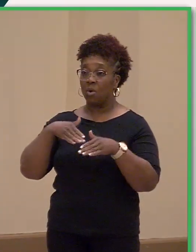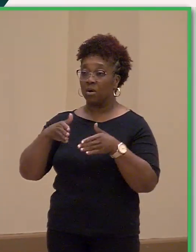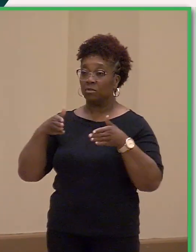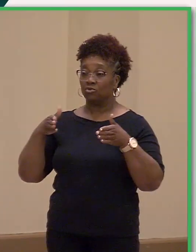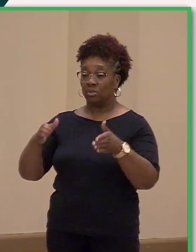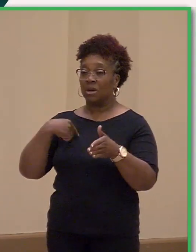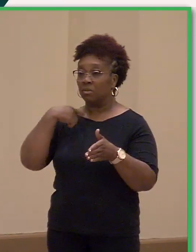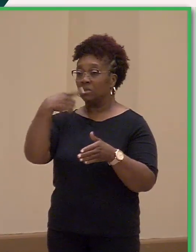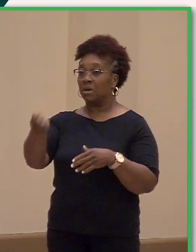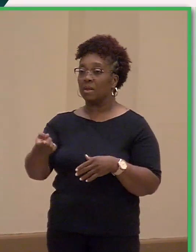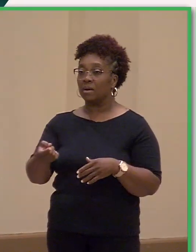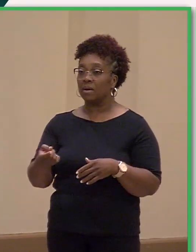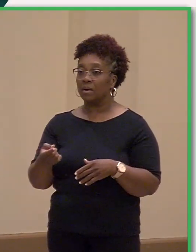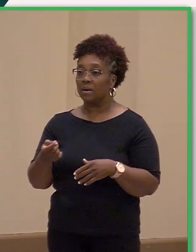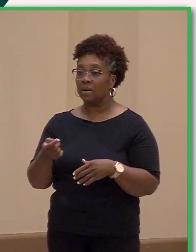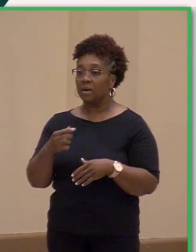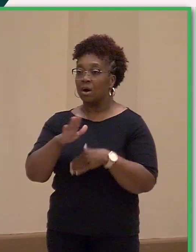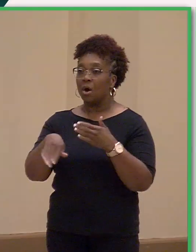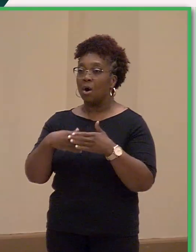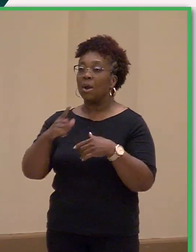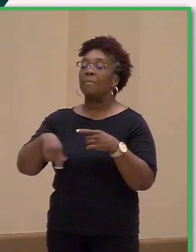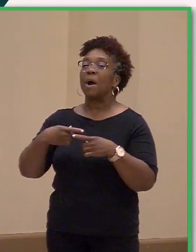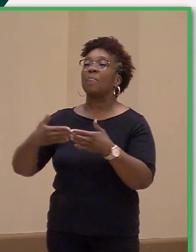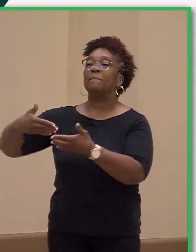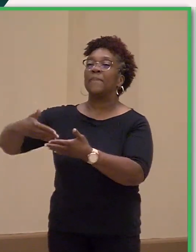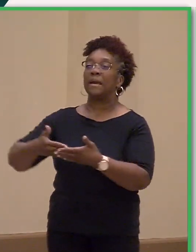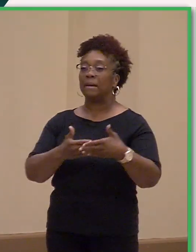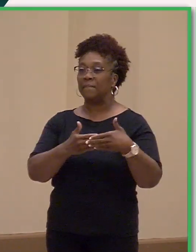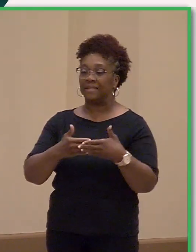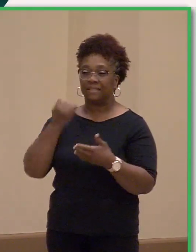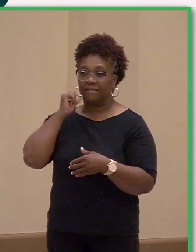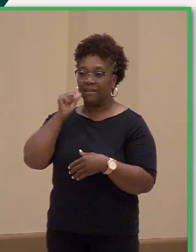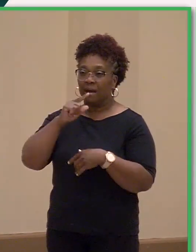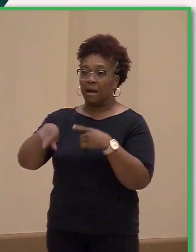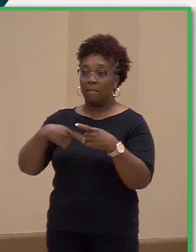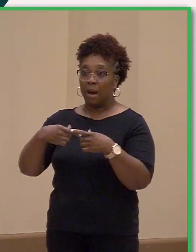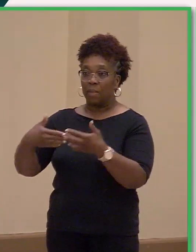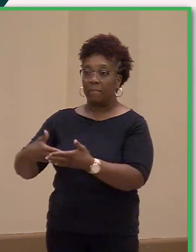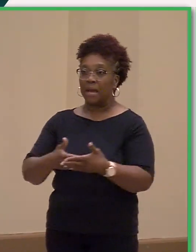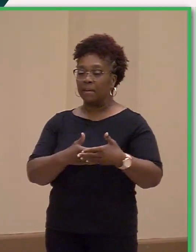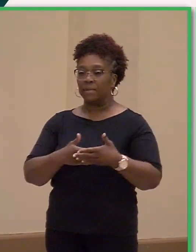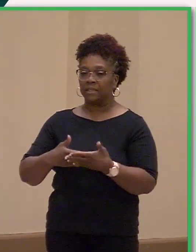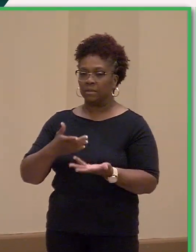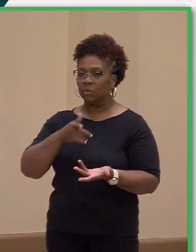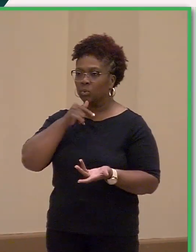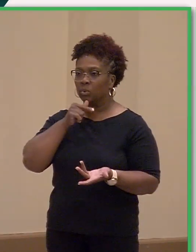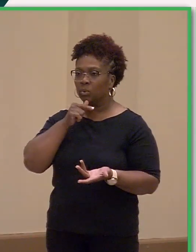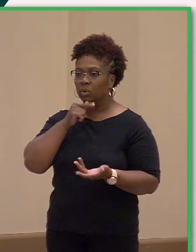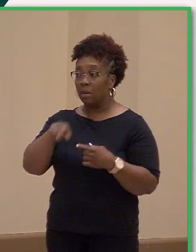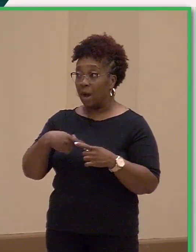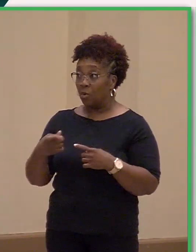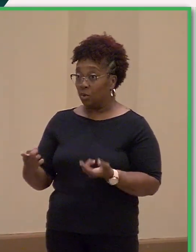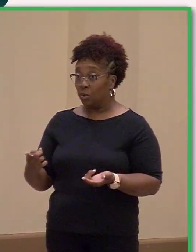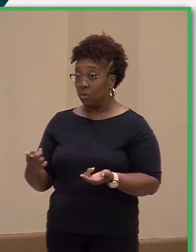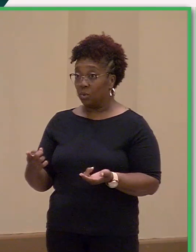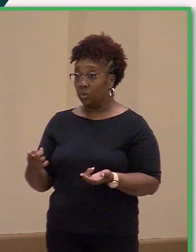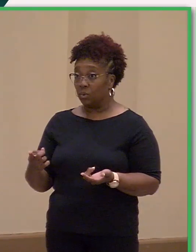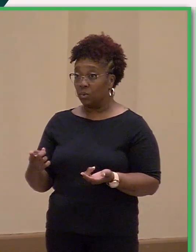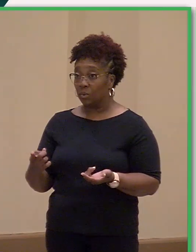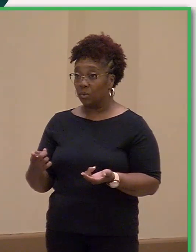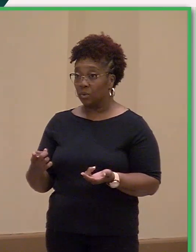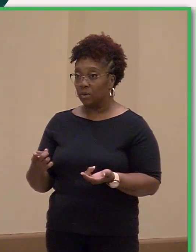this. It's all about the babies. And if it's not about the babies, who is it about? Is it about you? Let's